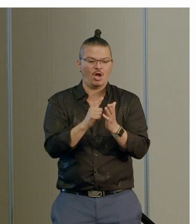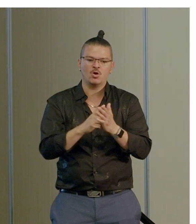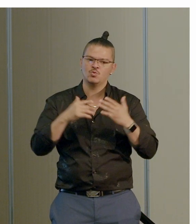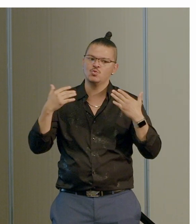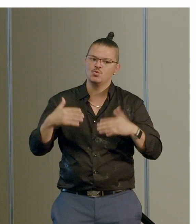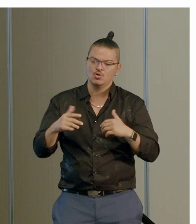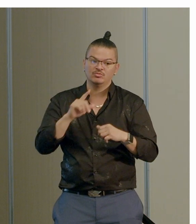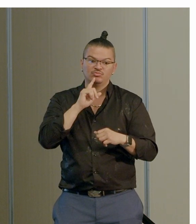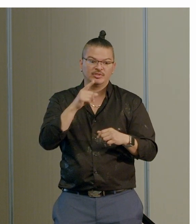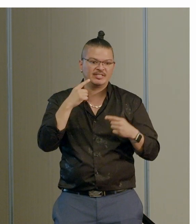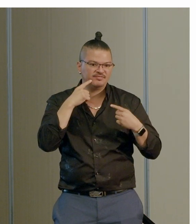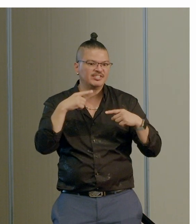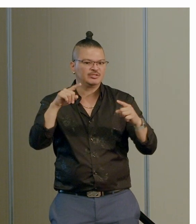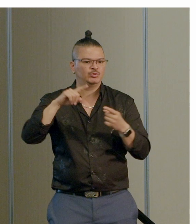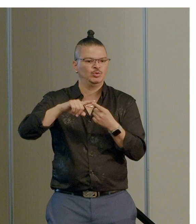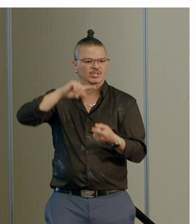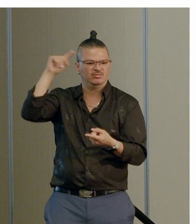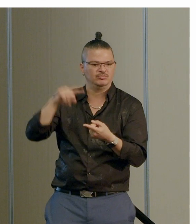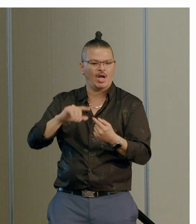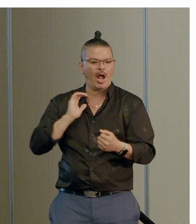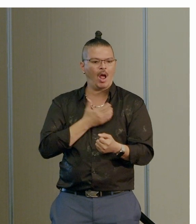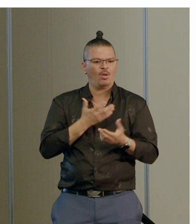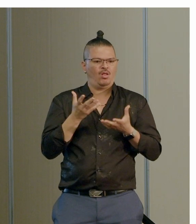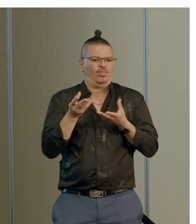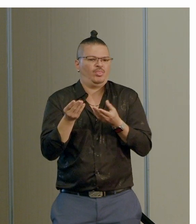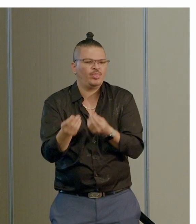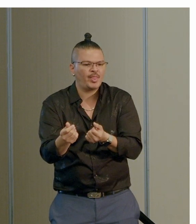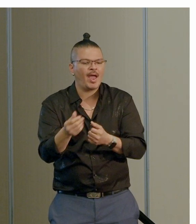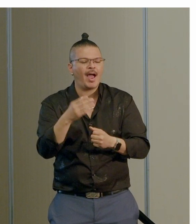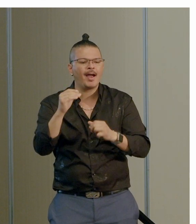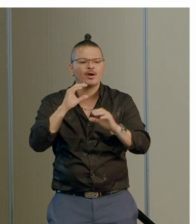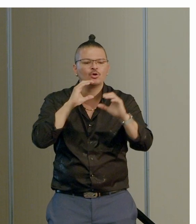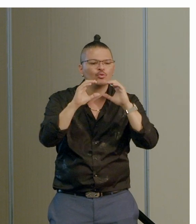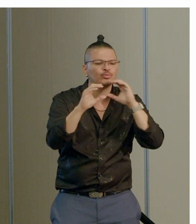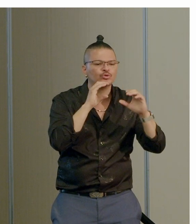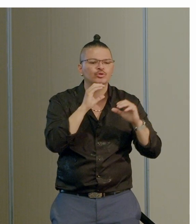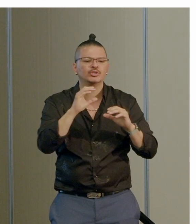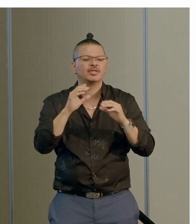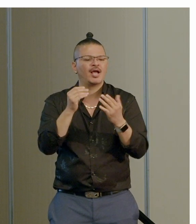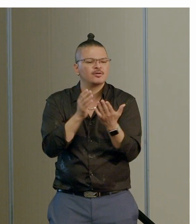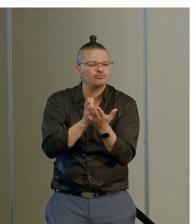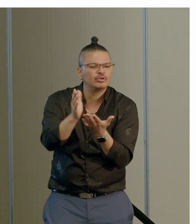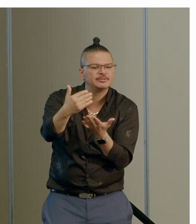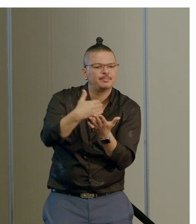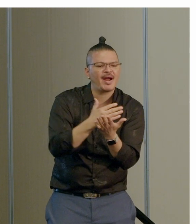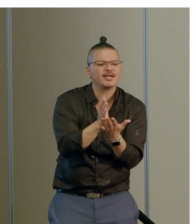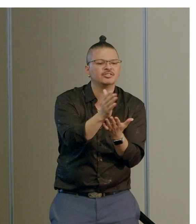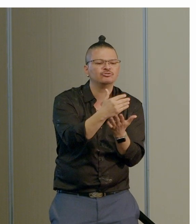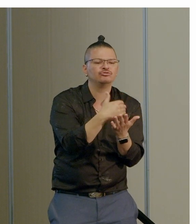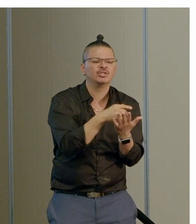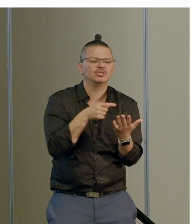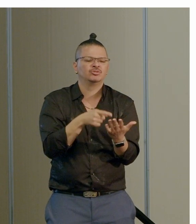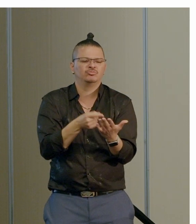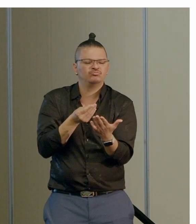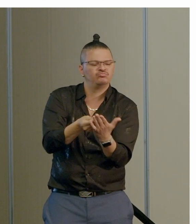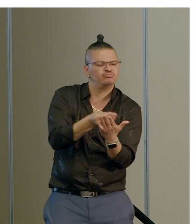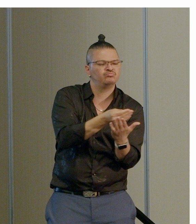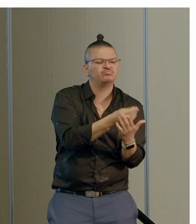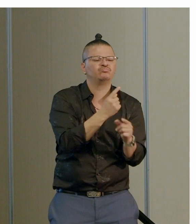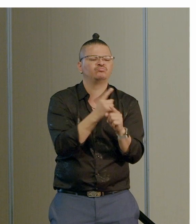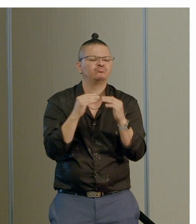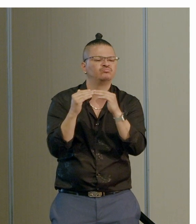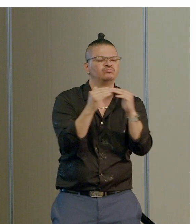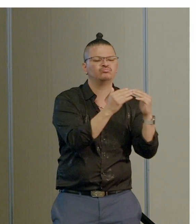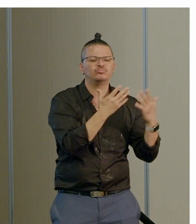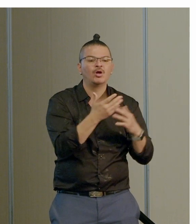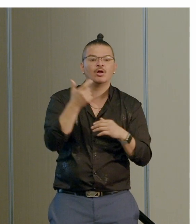also in the communications and transparency, because the large manufacturers of desktops and laptops, as well as the